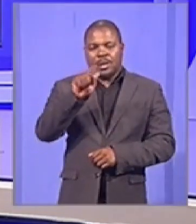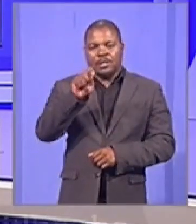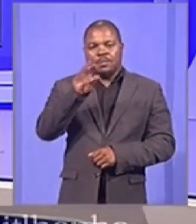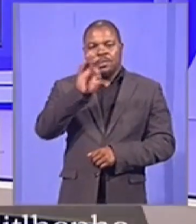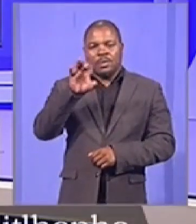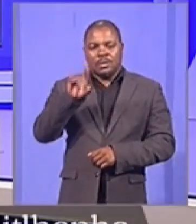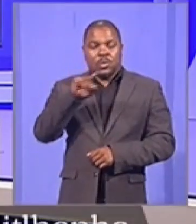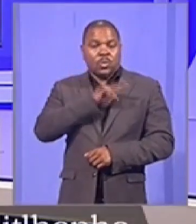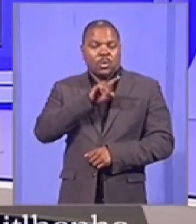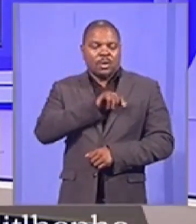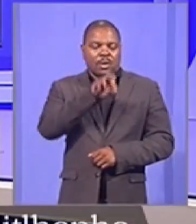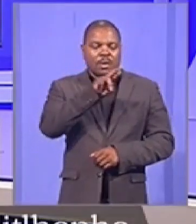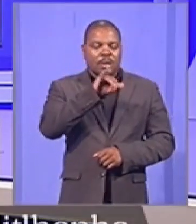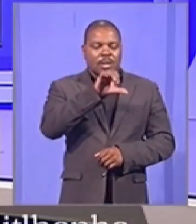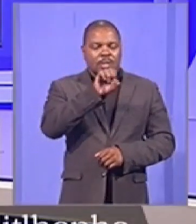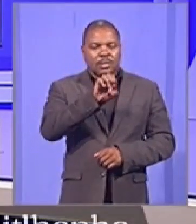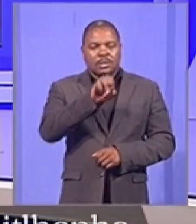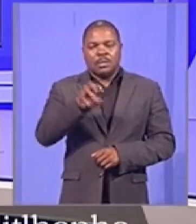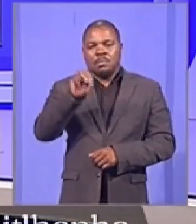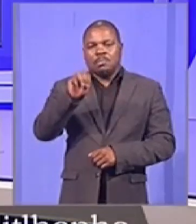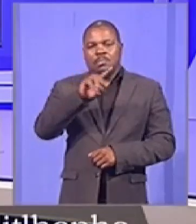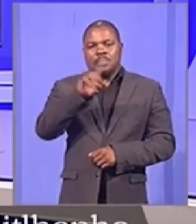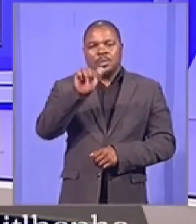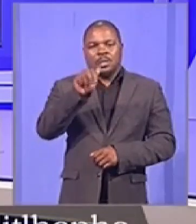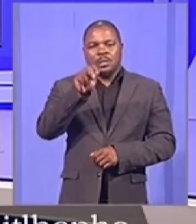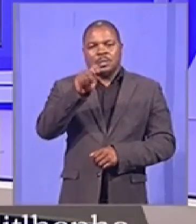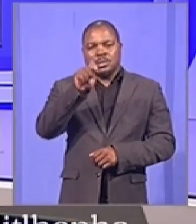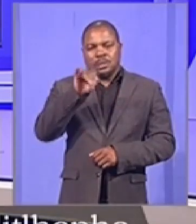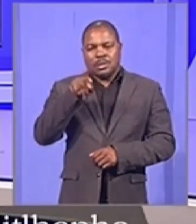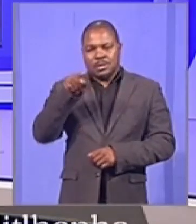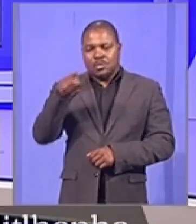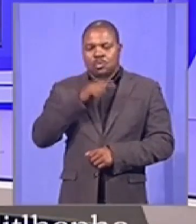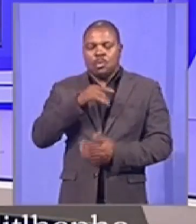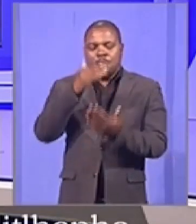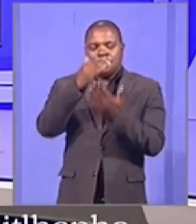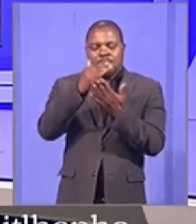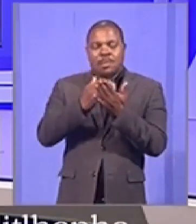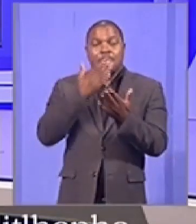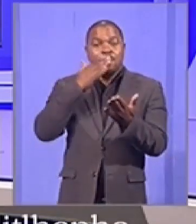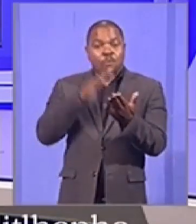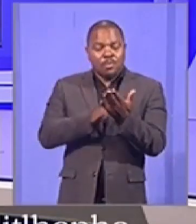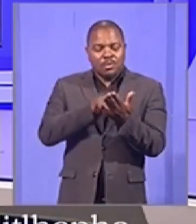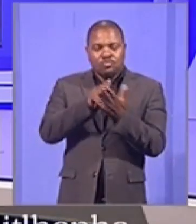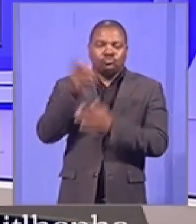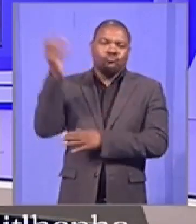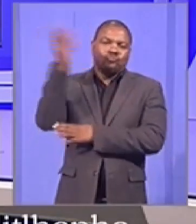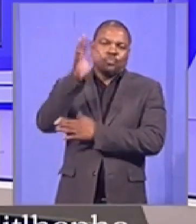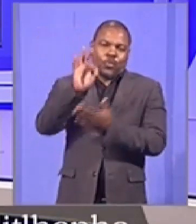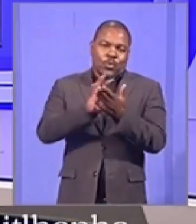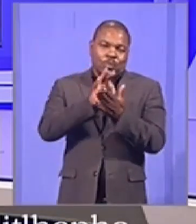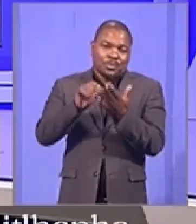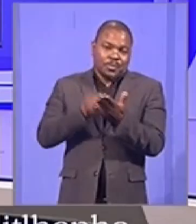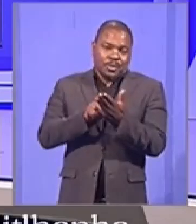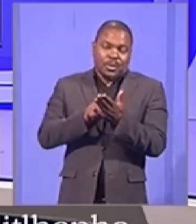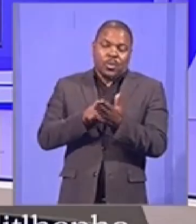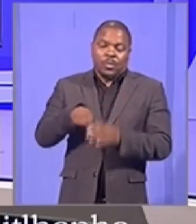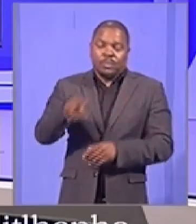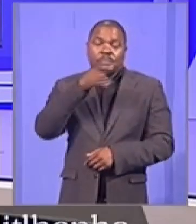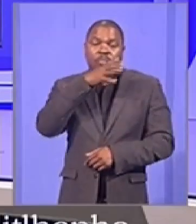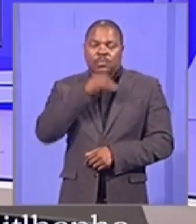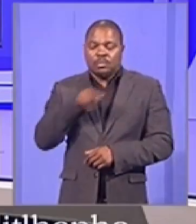Rice Mzansi le tlabo le tlhoma semmuso lenaane la lekoko la ditsholofetso ka la matlhatso. Lekoko